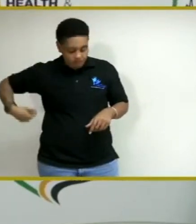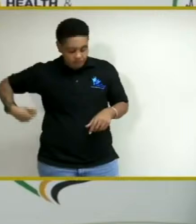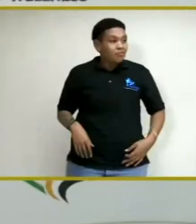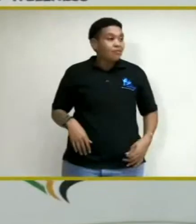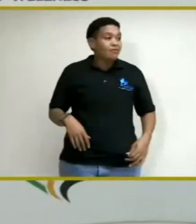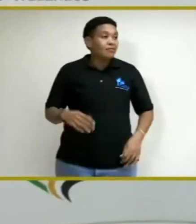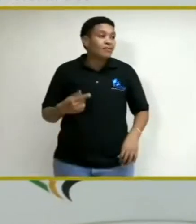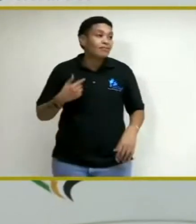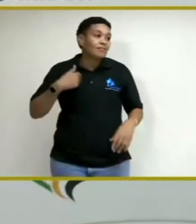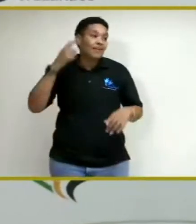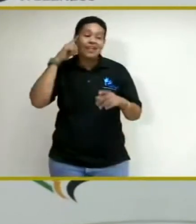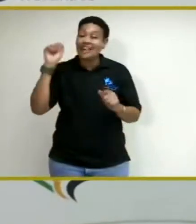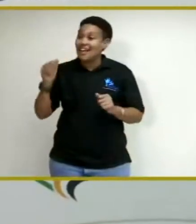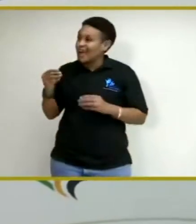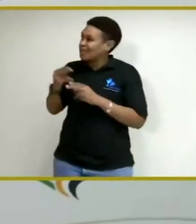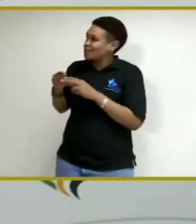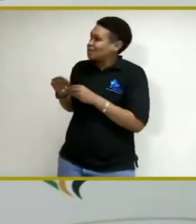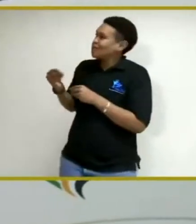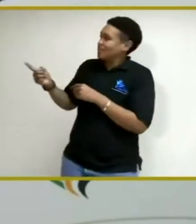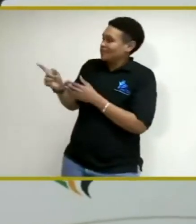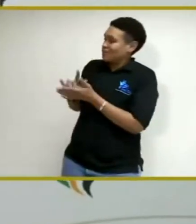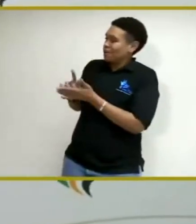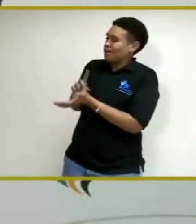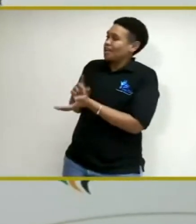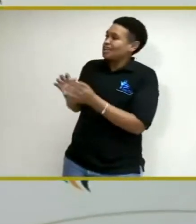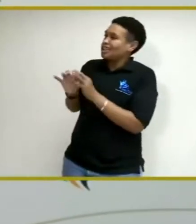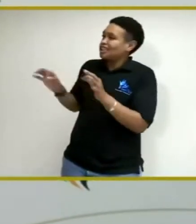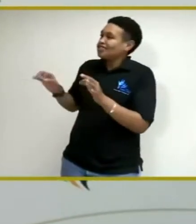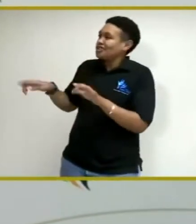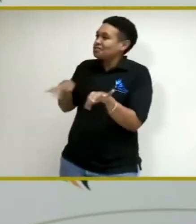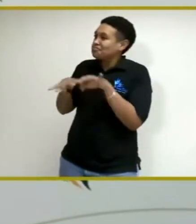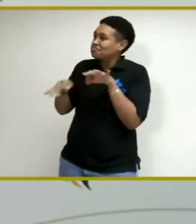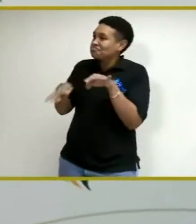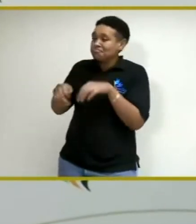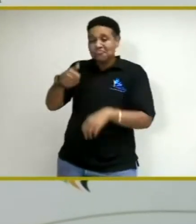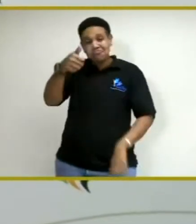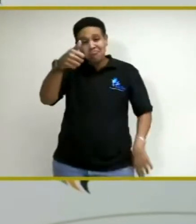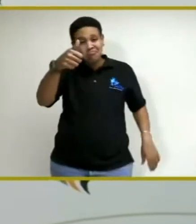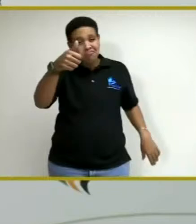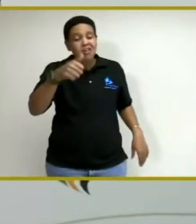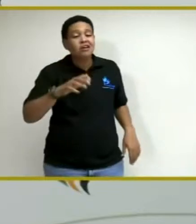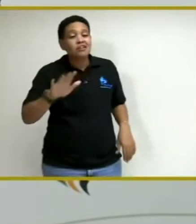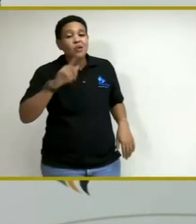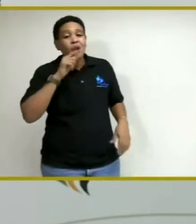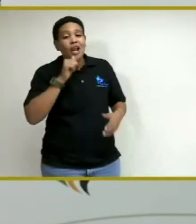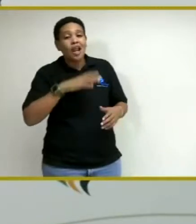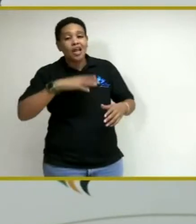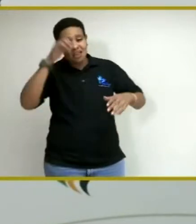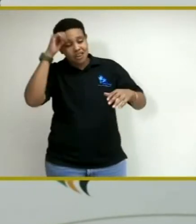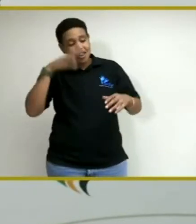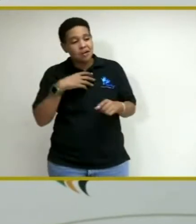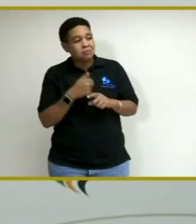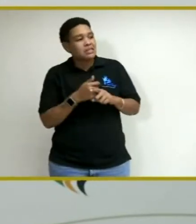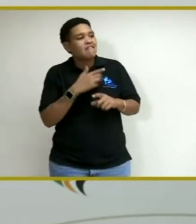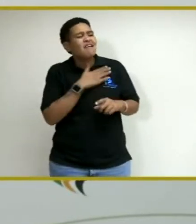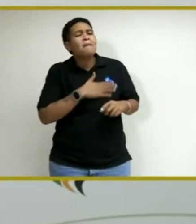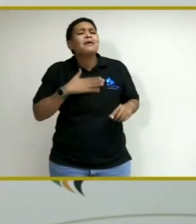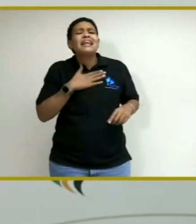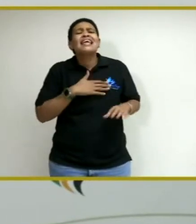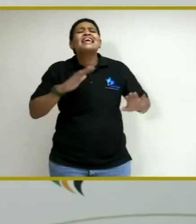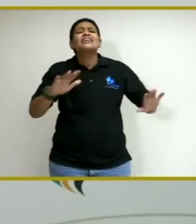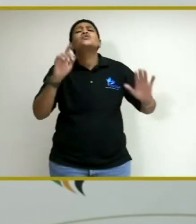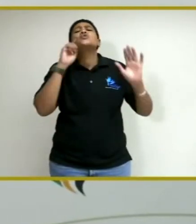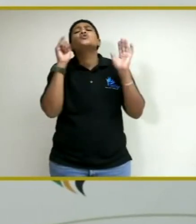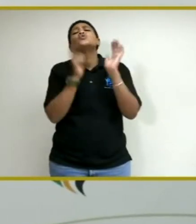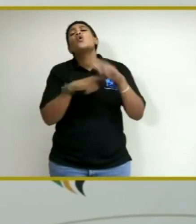your medical degree, sir. You have done a pretty good job explaining. So, ladies and gentlemen, please